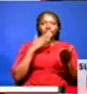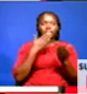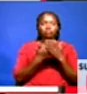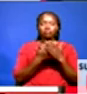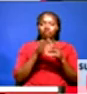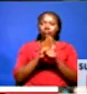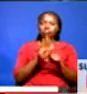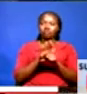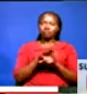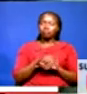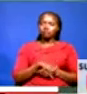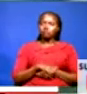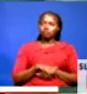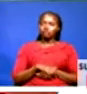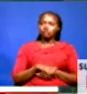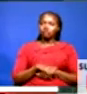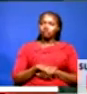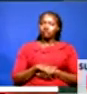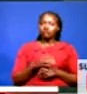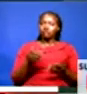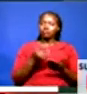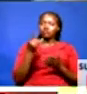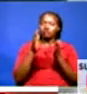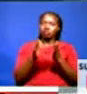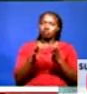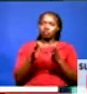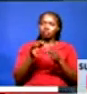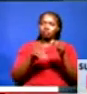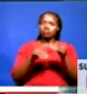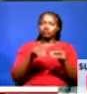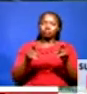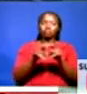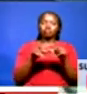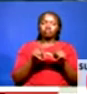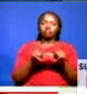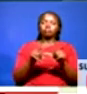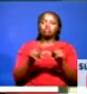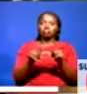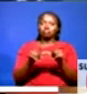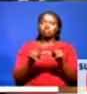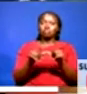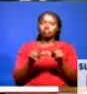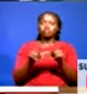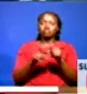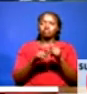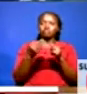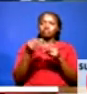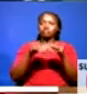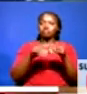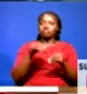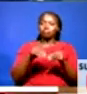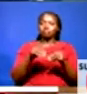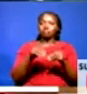much. Despite there being one candidate, the voting exercise still went on. Out of the 63 votes,